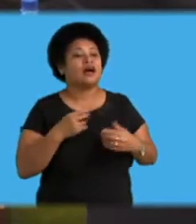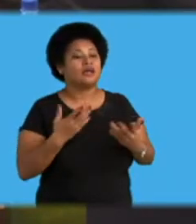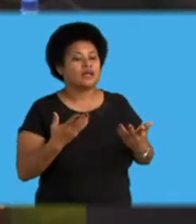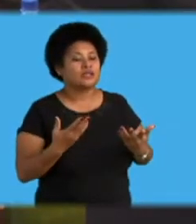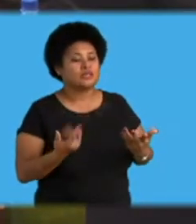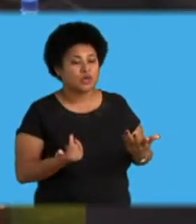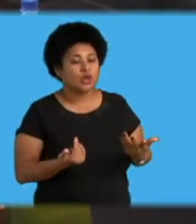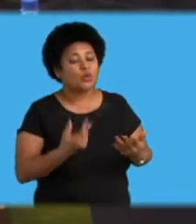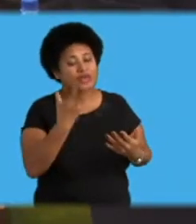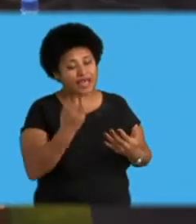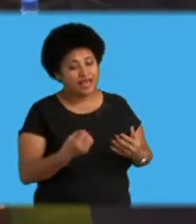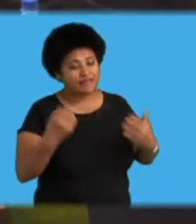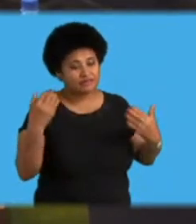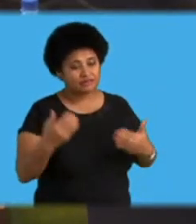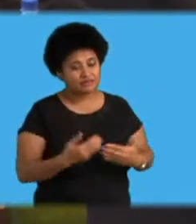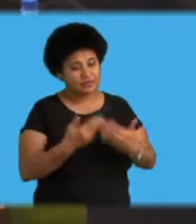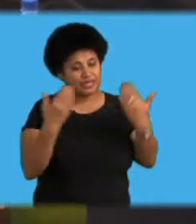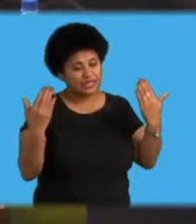got a major,